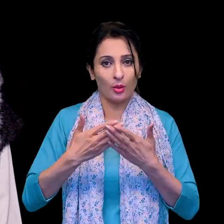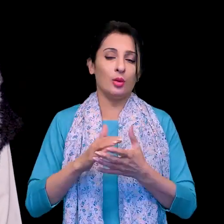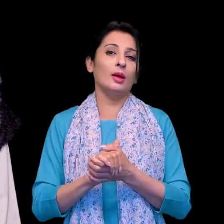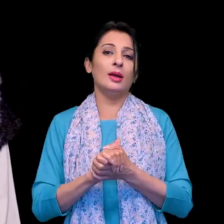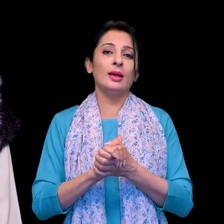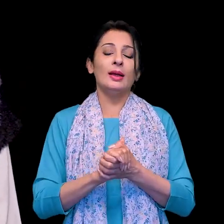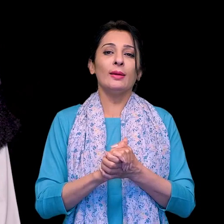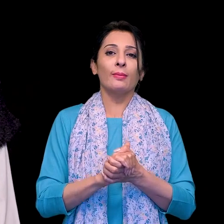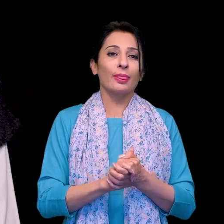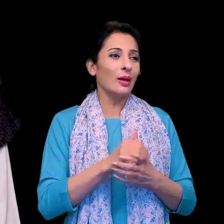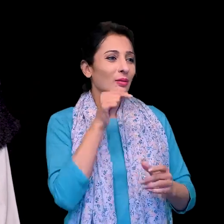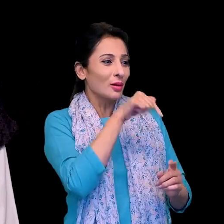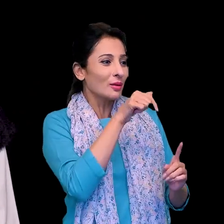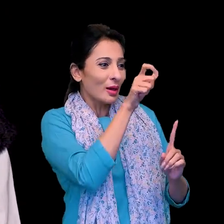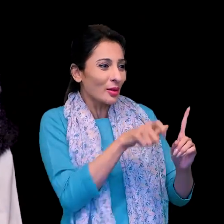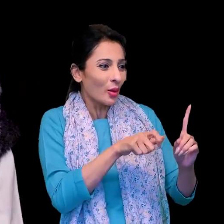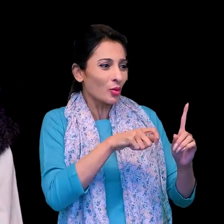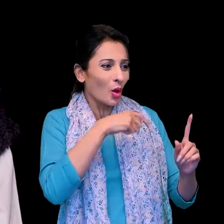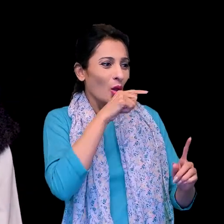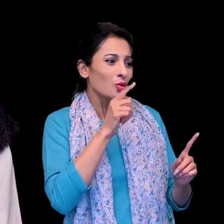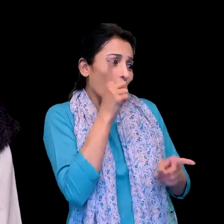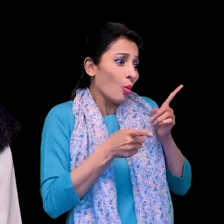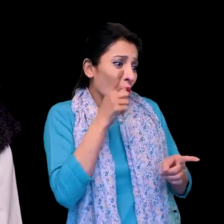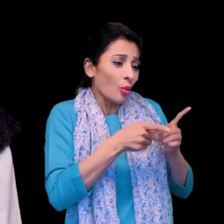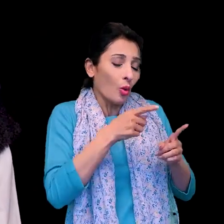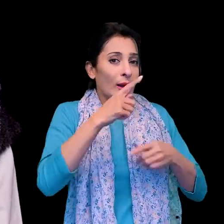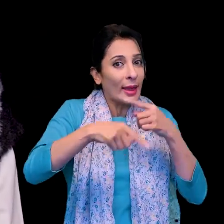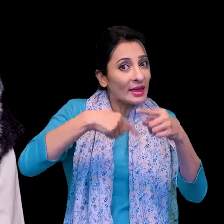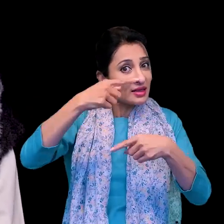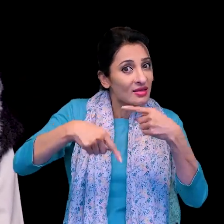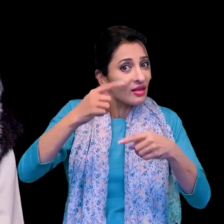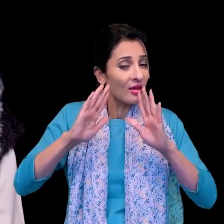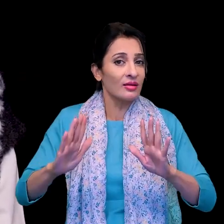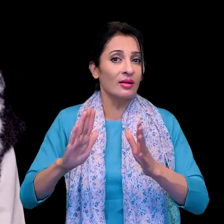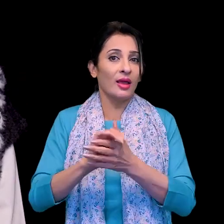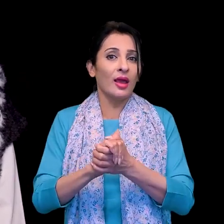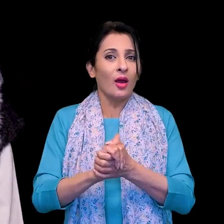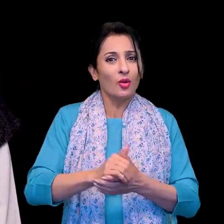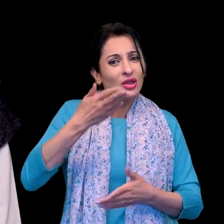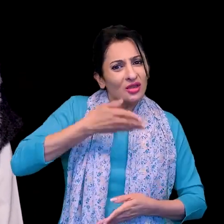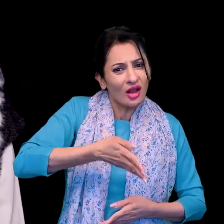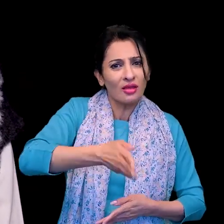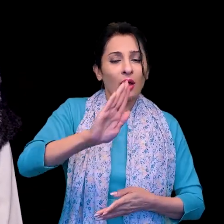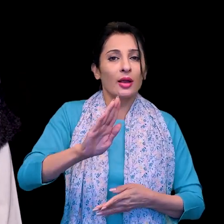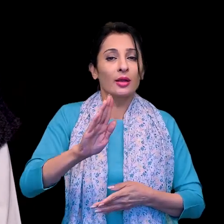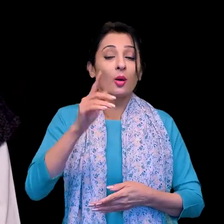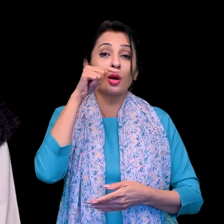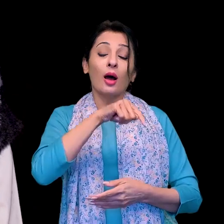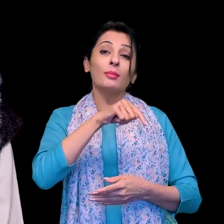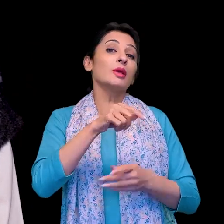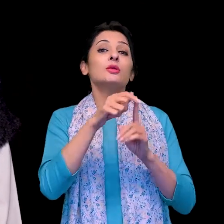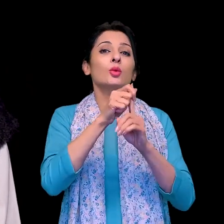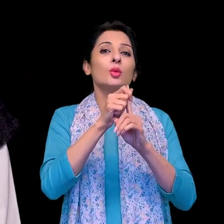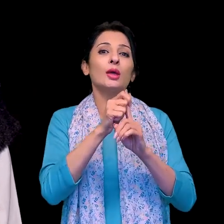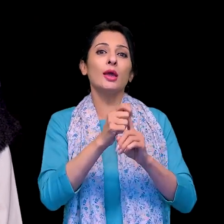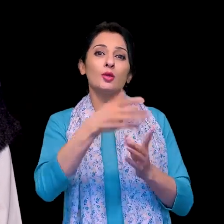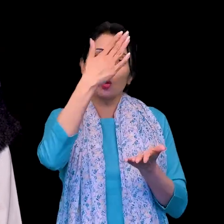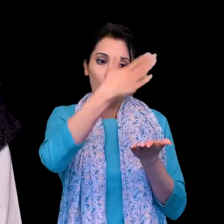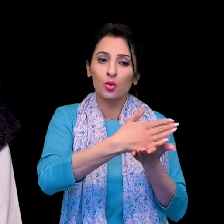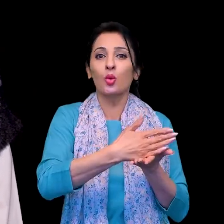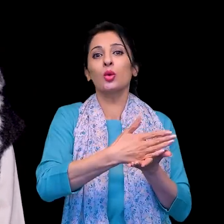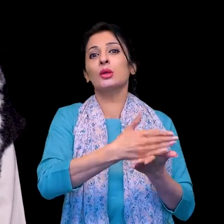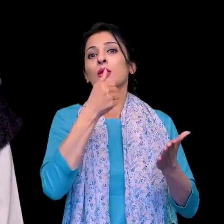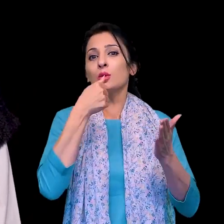It is infinite and it will not stop until you allow it to stop. Normally, first, the devaluing